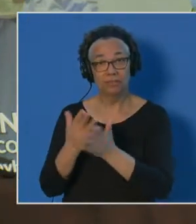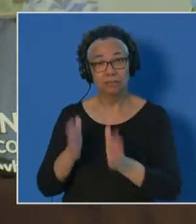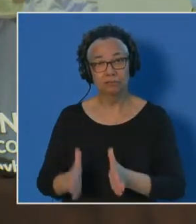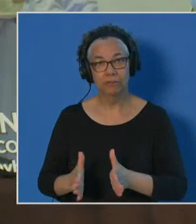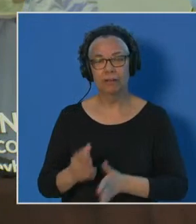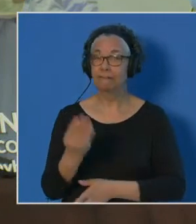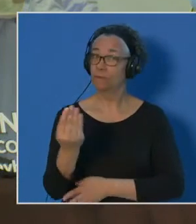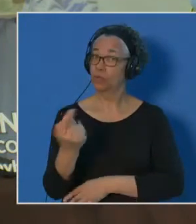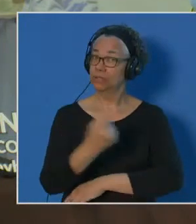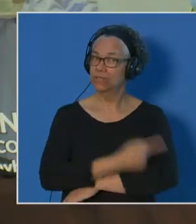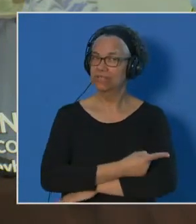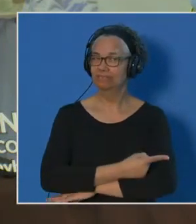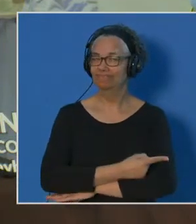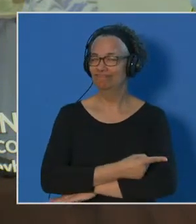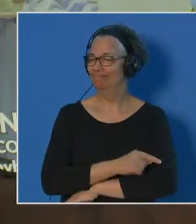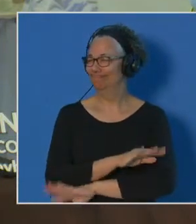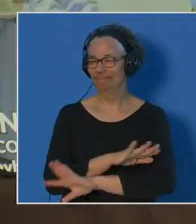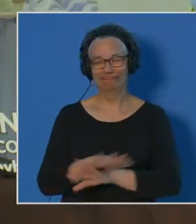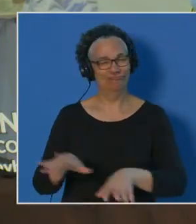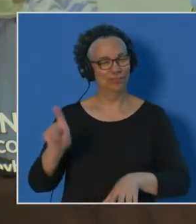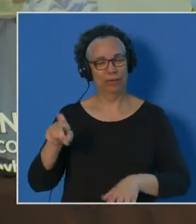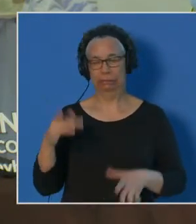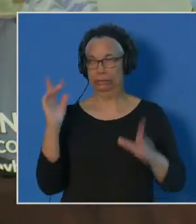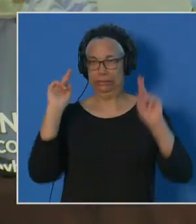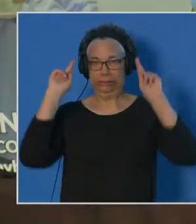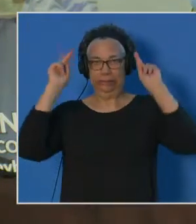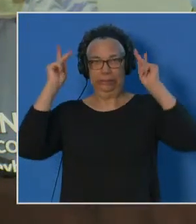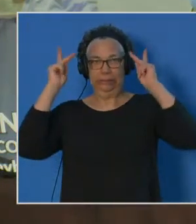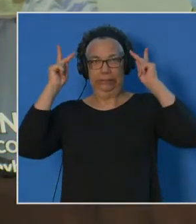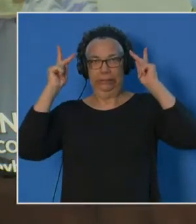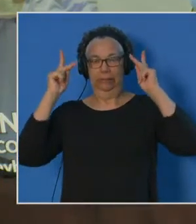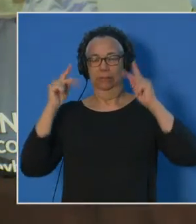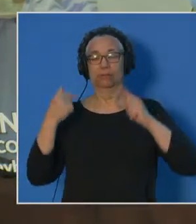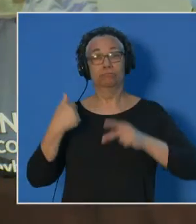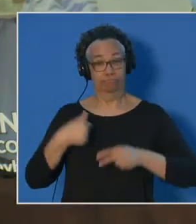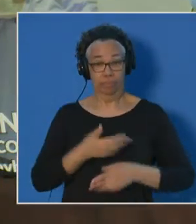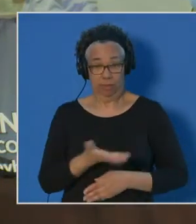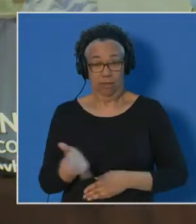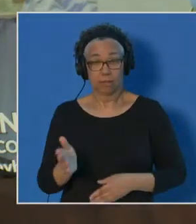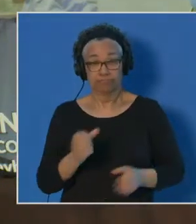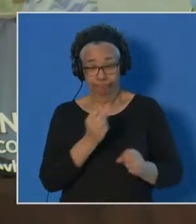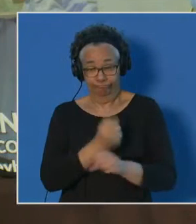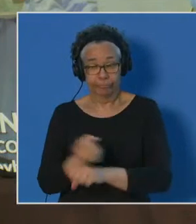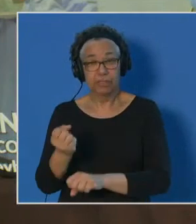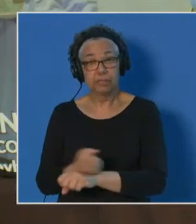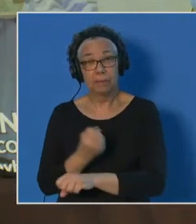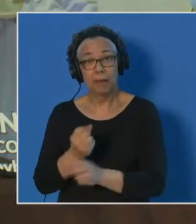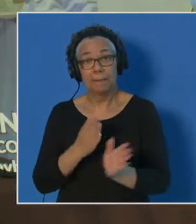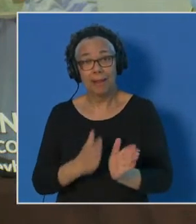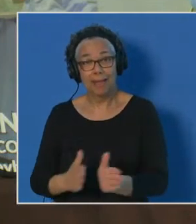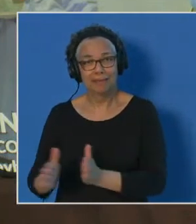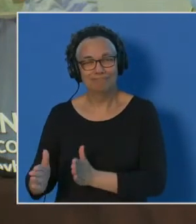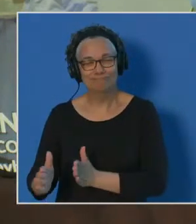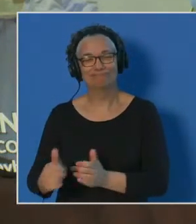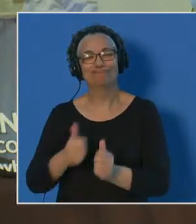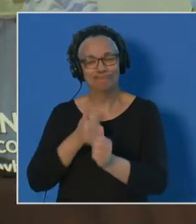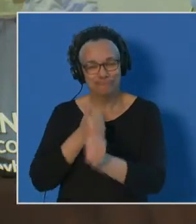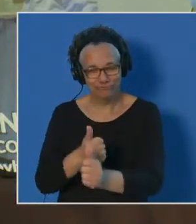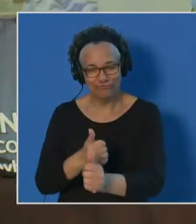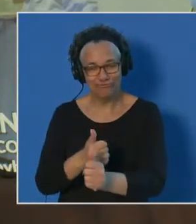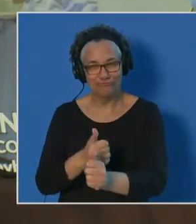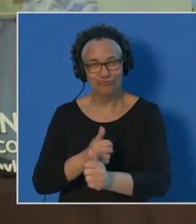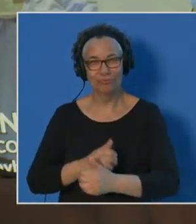days. There is no need for us to panic. We have a systematic plan in place. Let's follow the plan. If there's a need